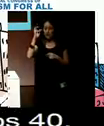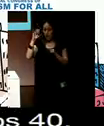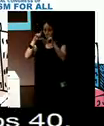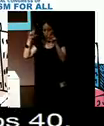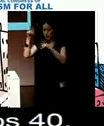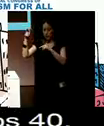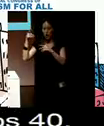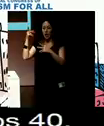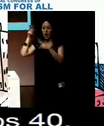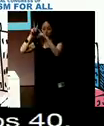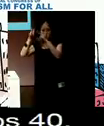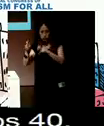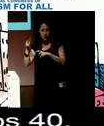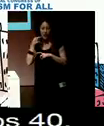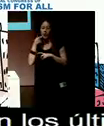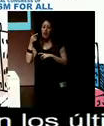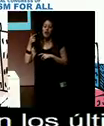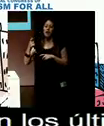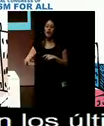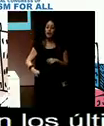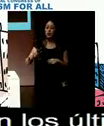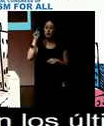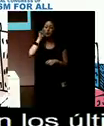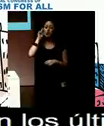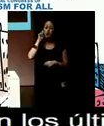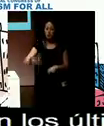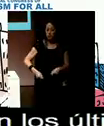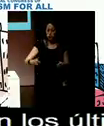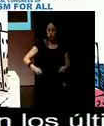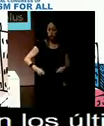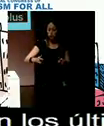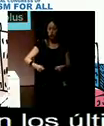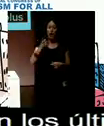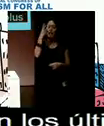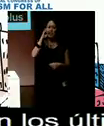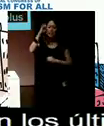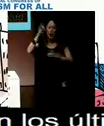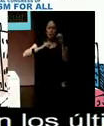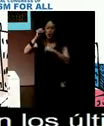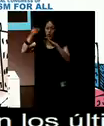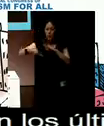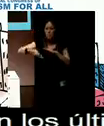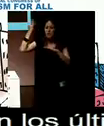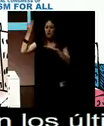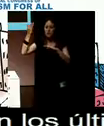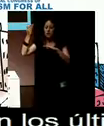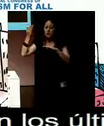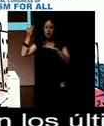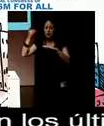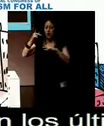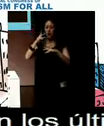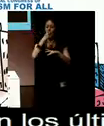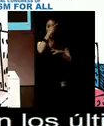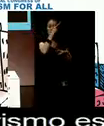plus 65 has increased with 30% since 2006. So there is a huge potential